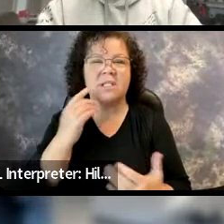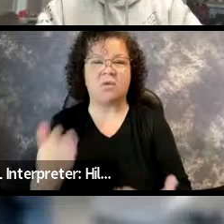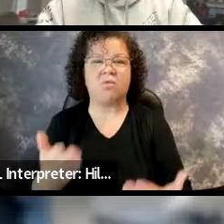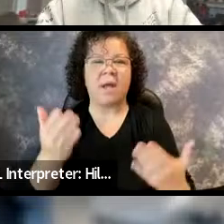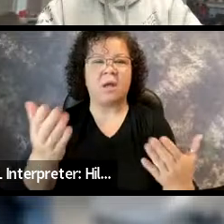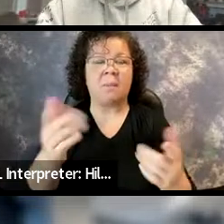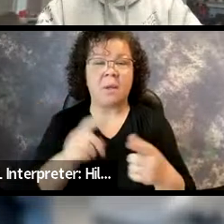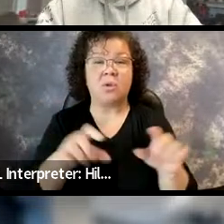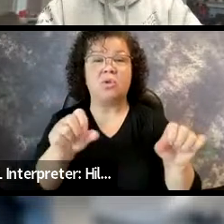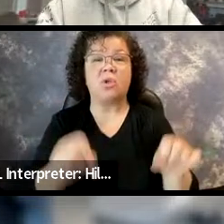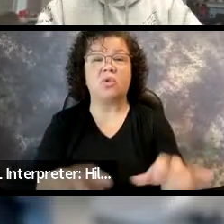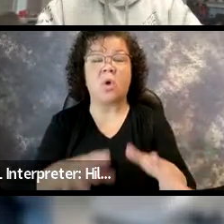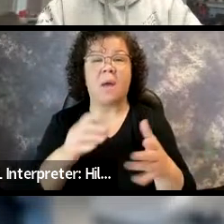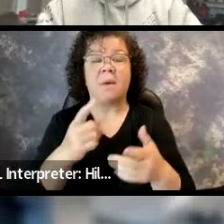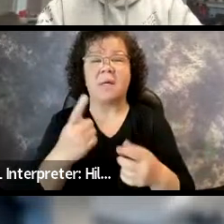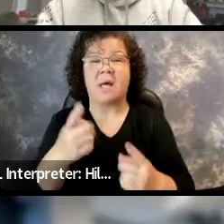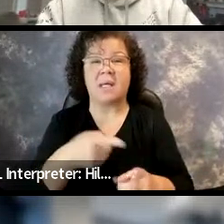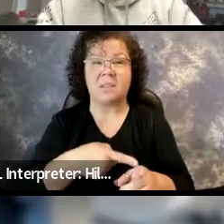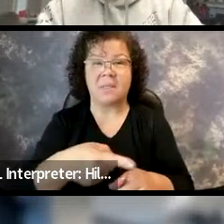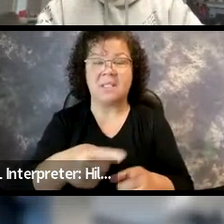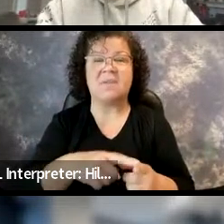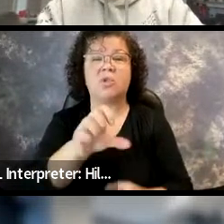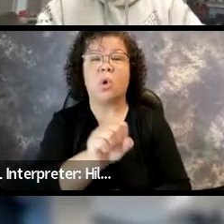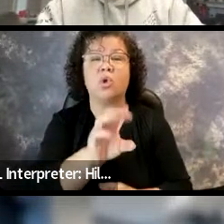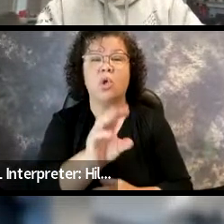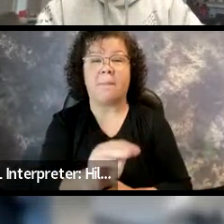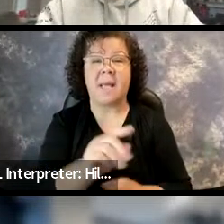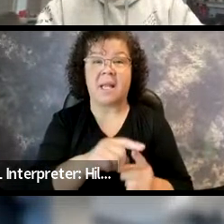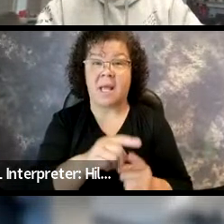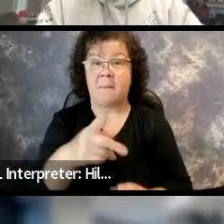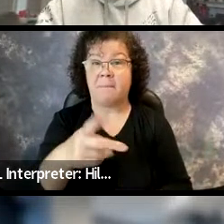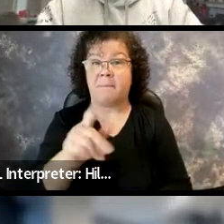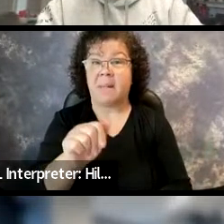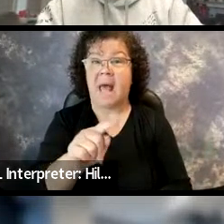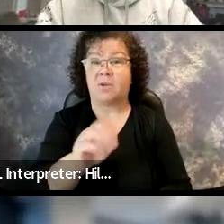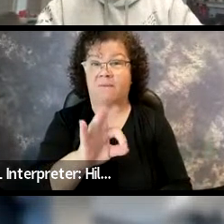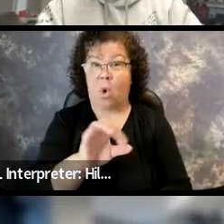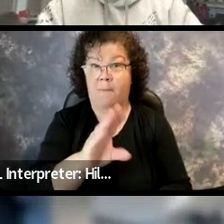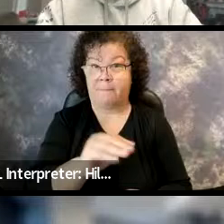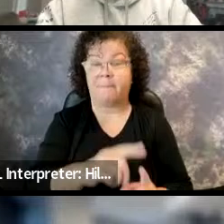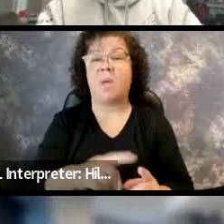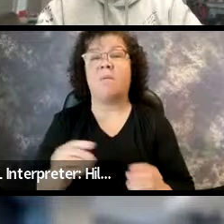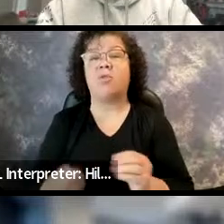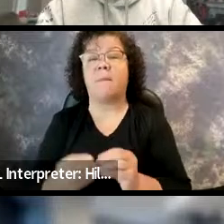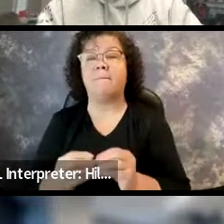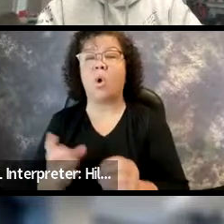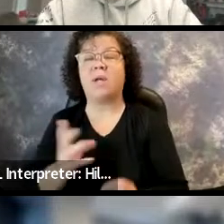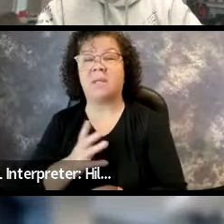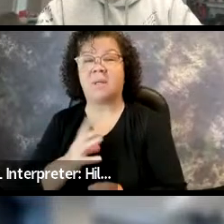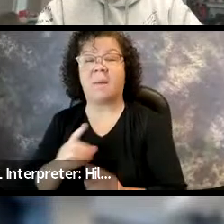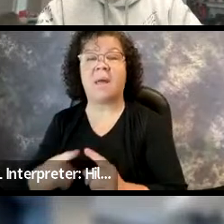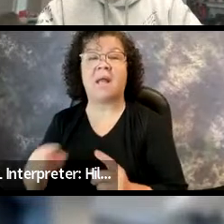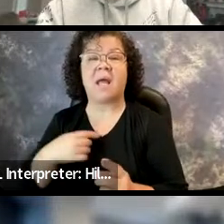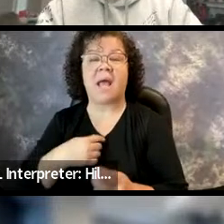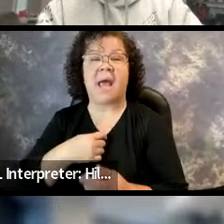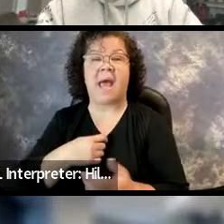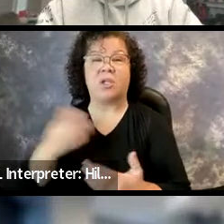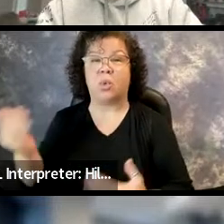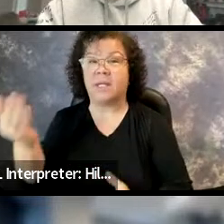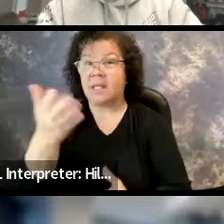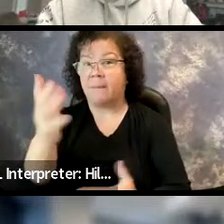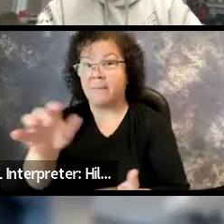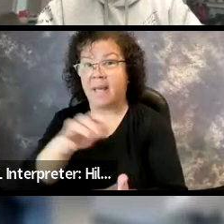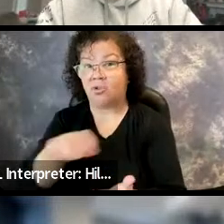certain social media platform. I'll leave it at that. But my more diplomatic answer is to submit comments on the draft SEIS.